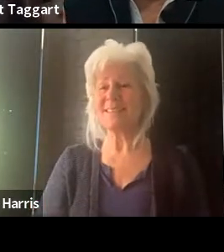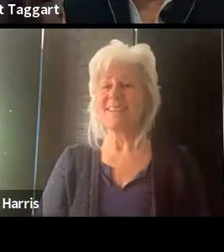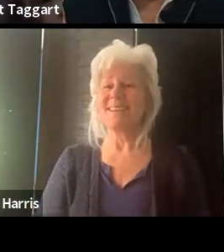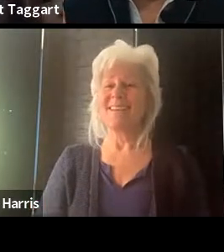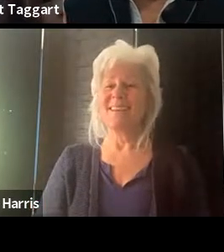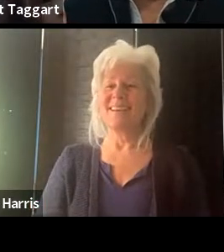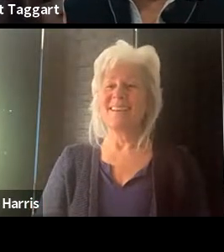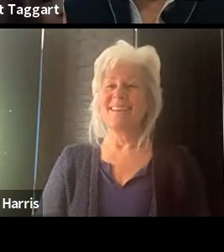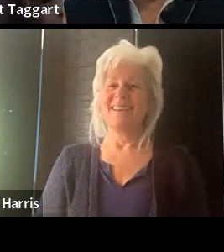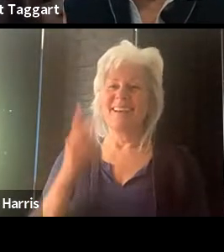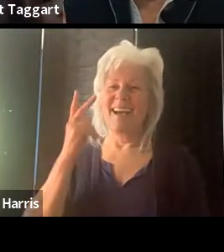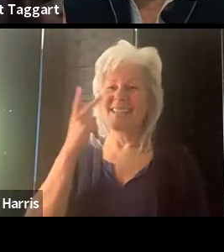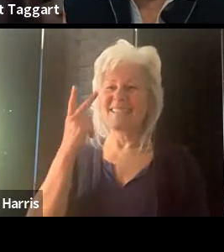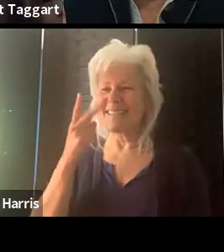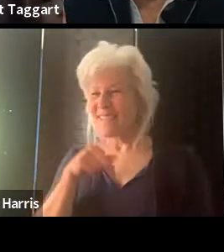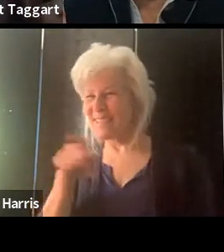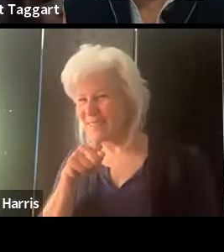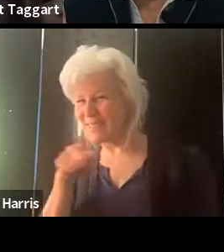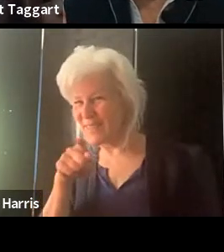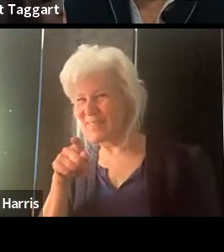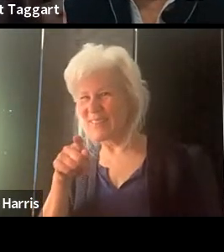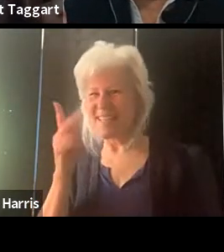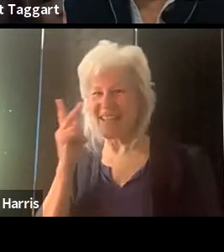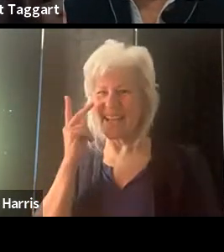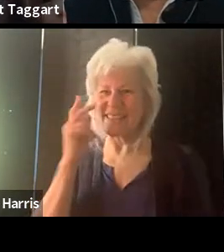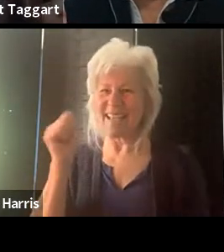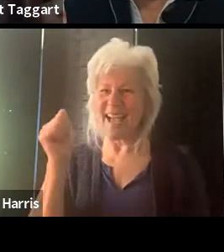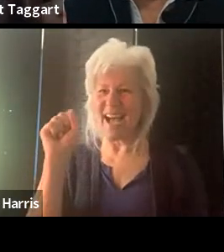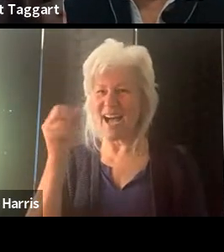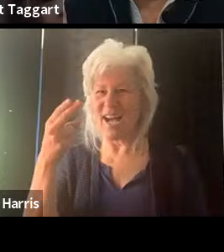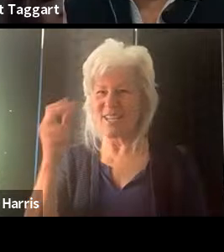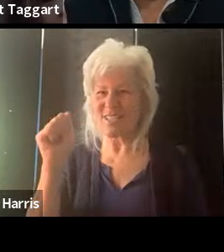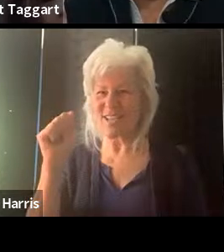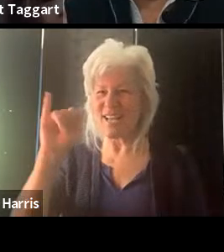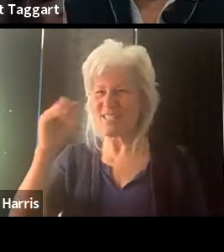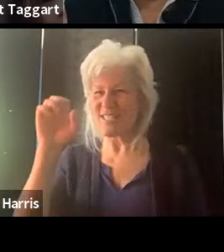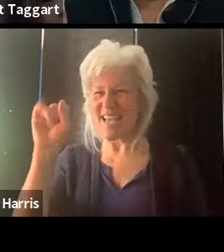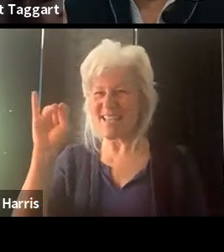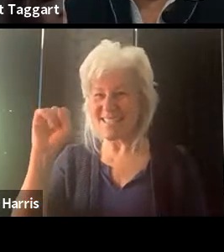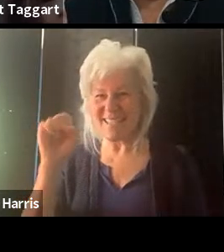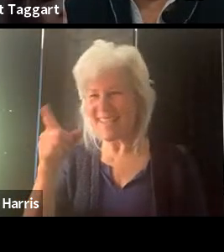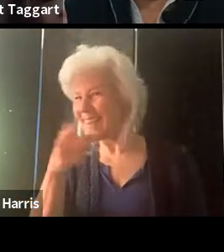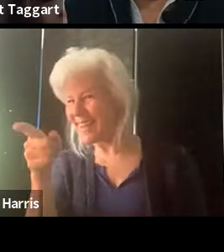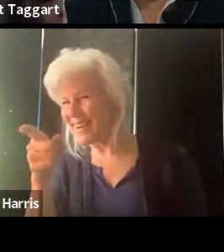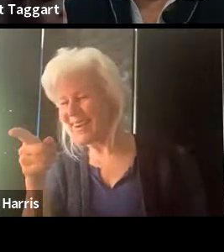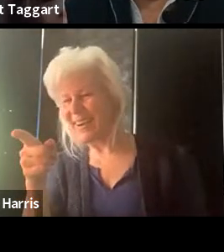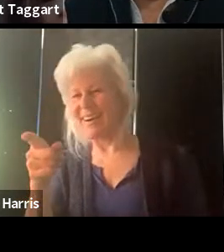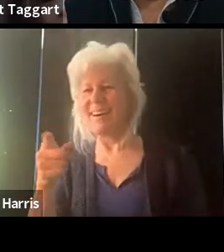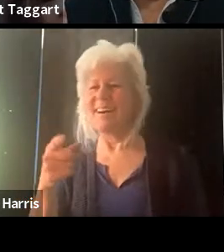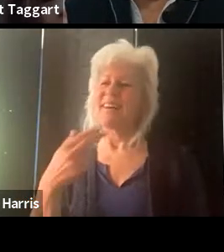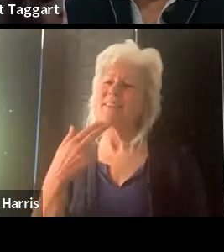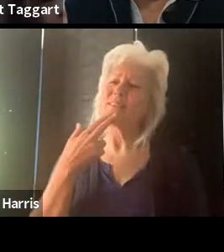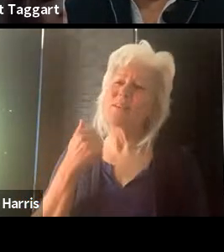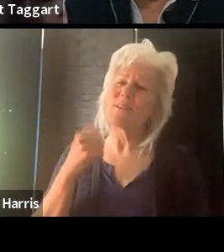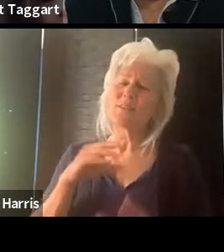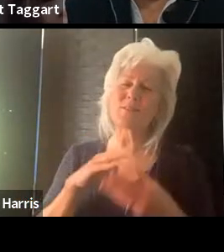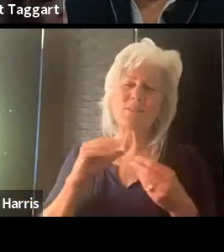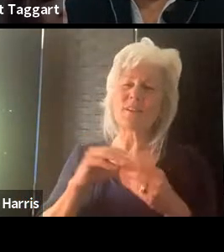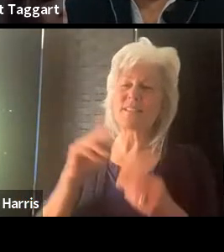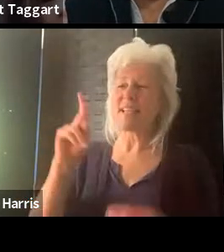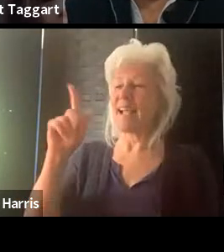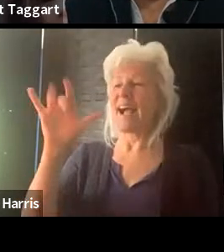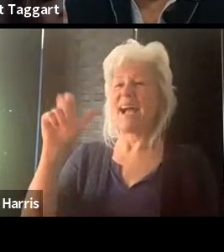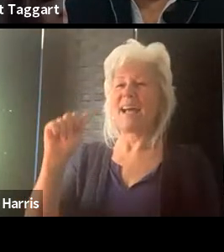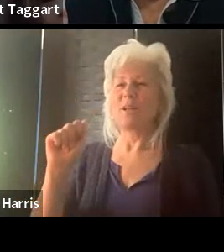I see Asha and Jesse on here. And so, they loved Kyle and Max. And cute stories, like Kyle would always call